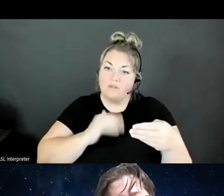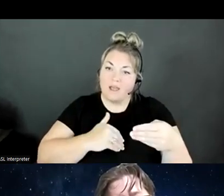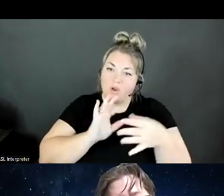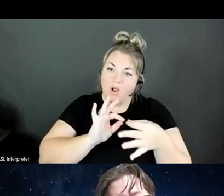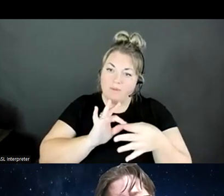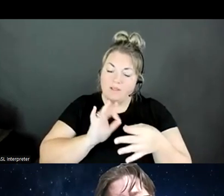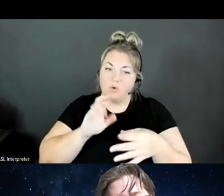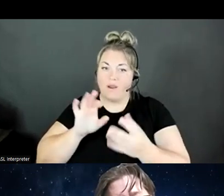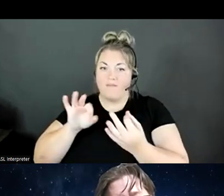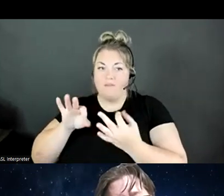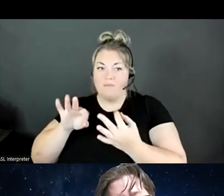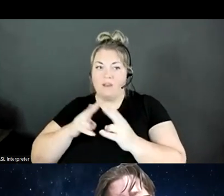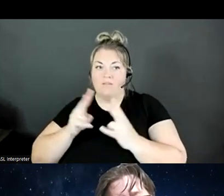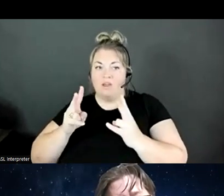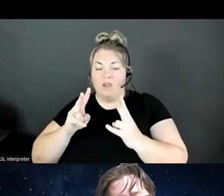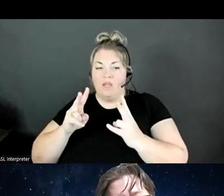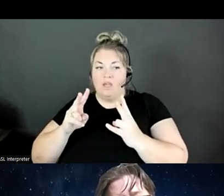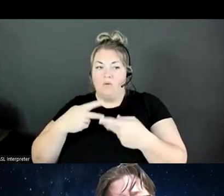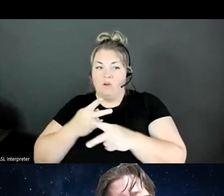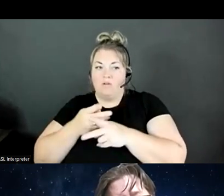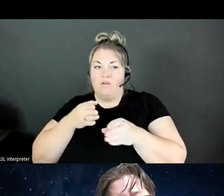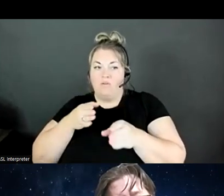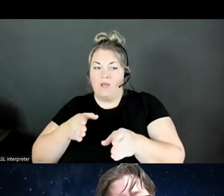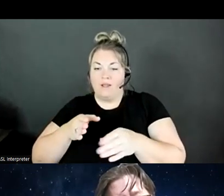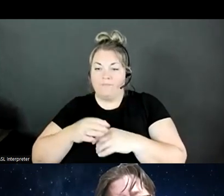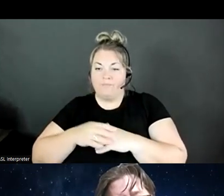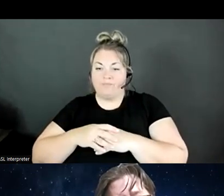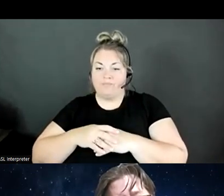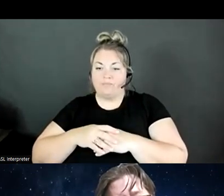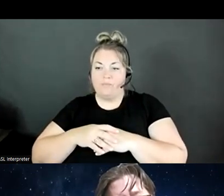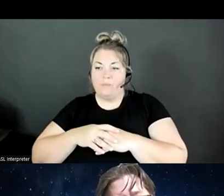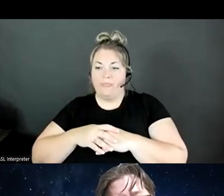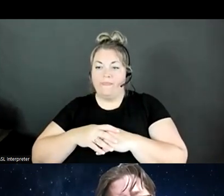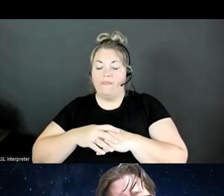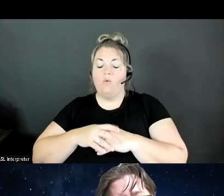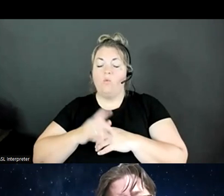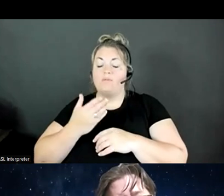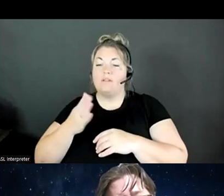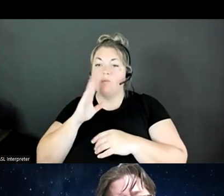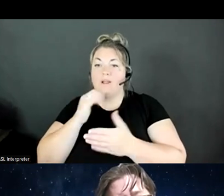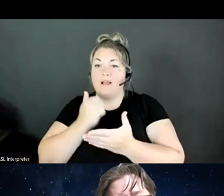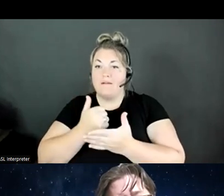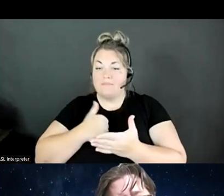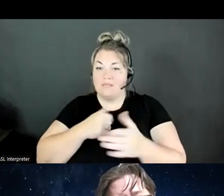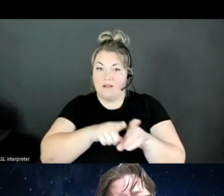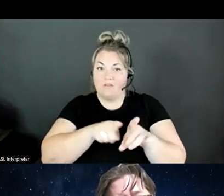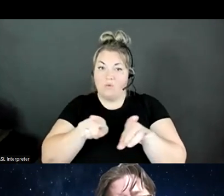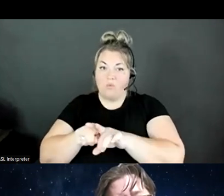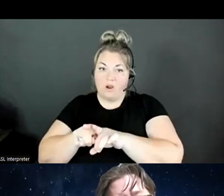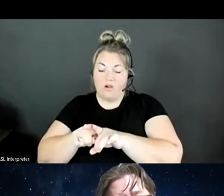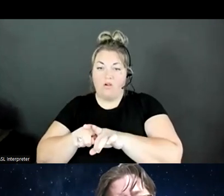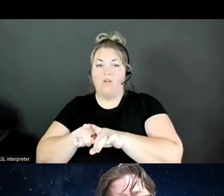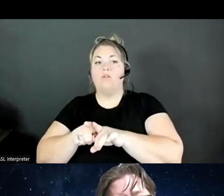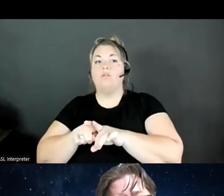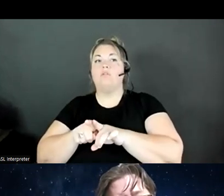feedback in a really productive way? And one thing that would help me as well, and I bring this up all the